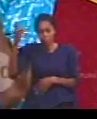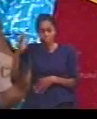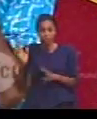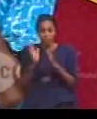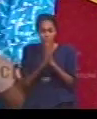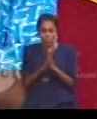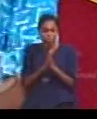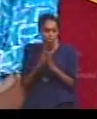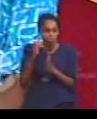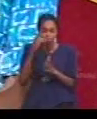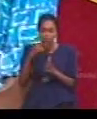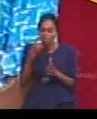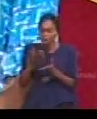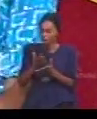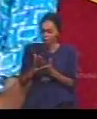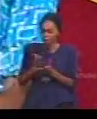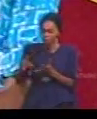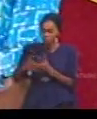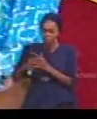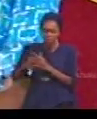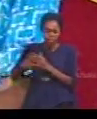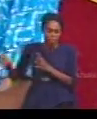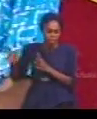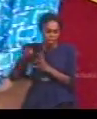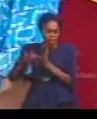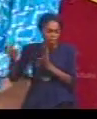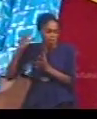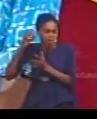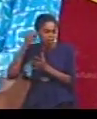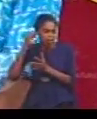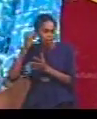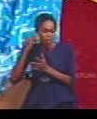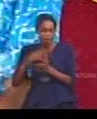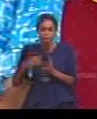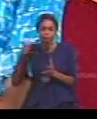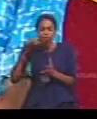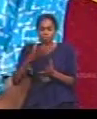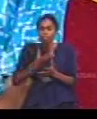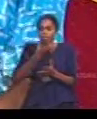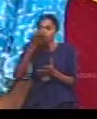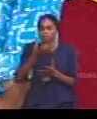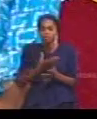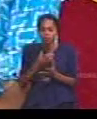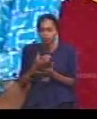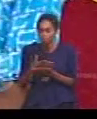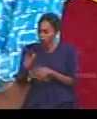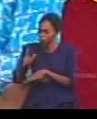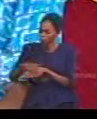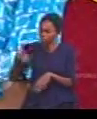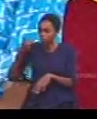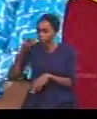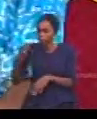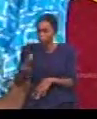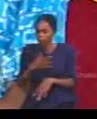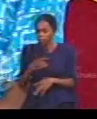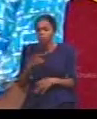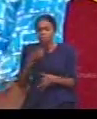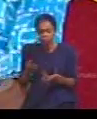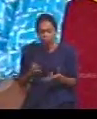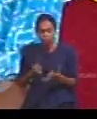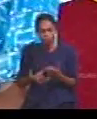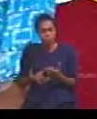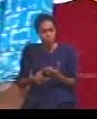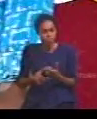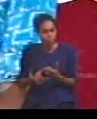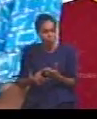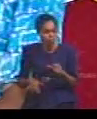that something left her ear. She shouted, the auntie that was with her, they called me. Is it true? They want to confirm. I say, yes, this